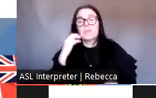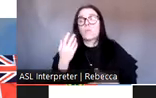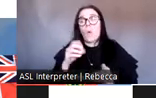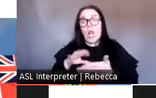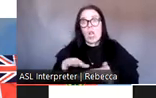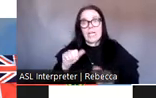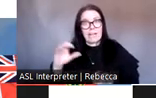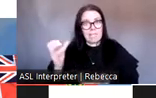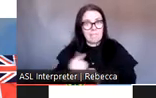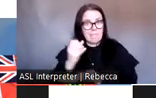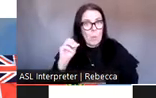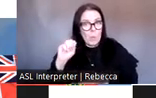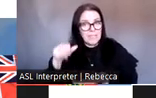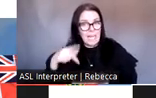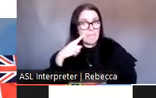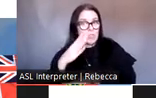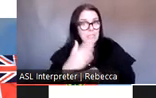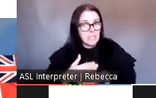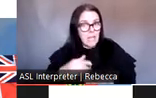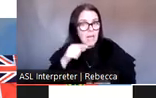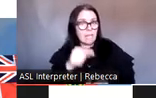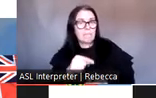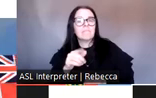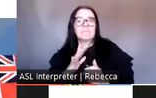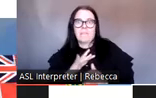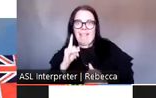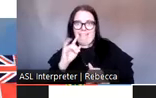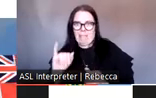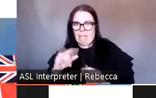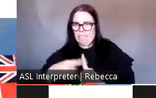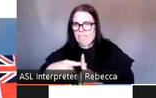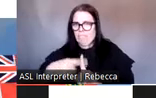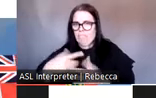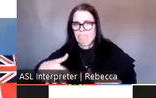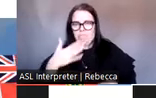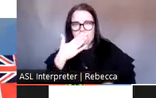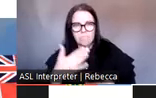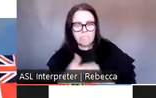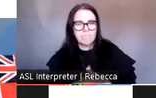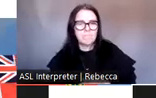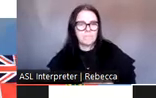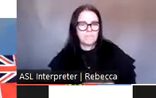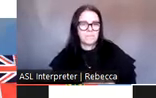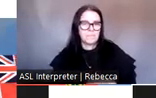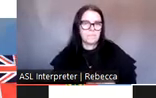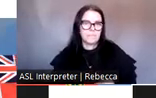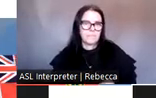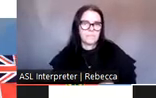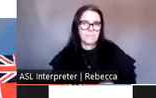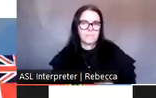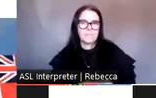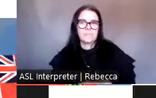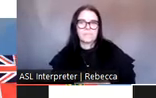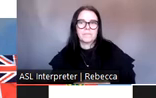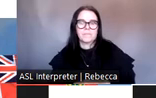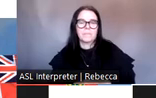access OSAP for some micro-credentials is, I think, a real boost and a very positive thing. And then